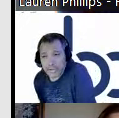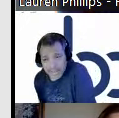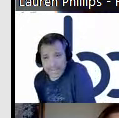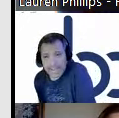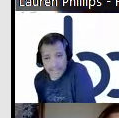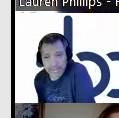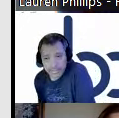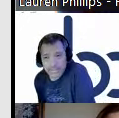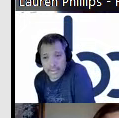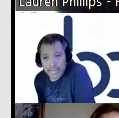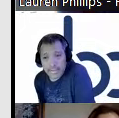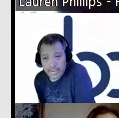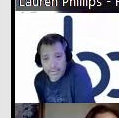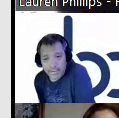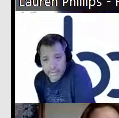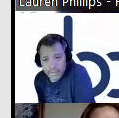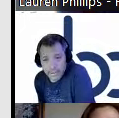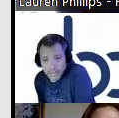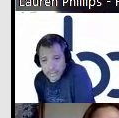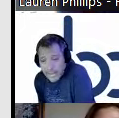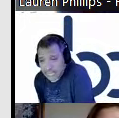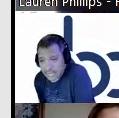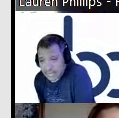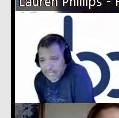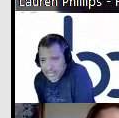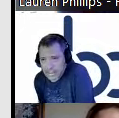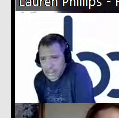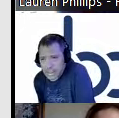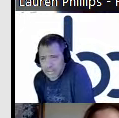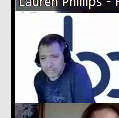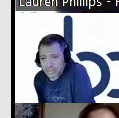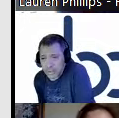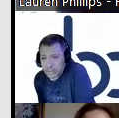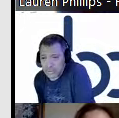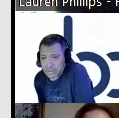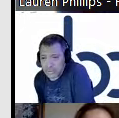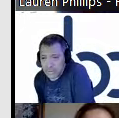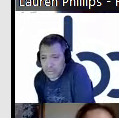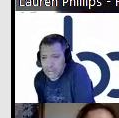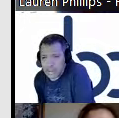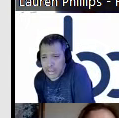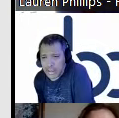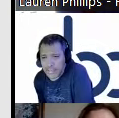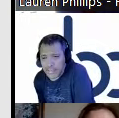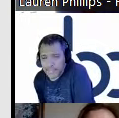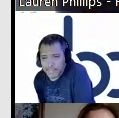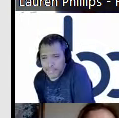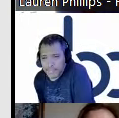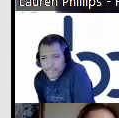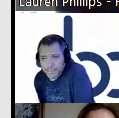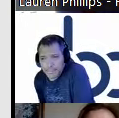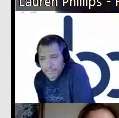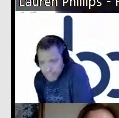just like Rian says, it's not only